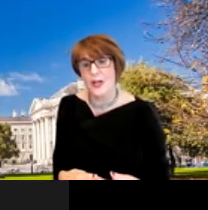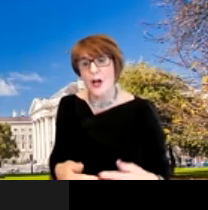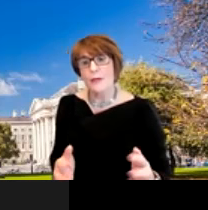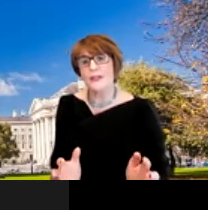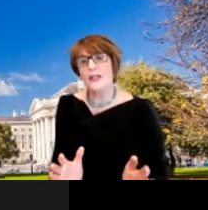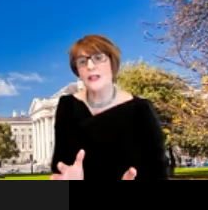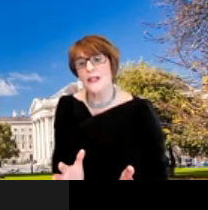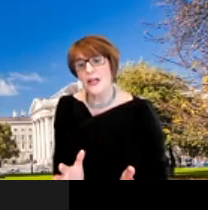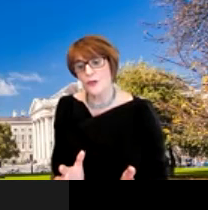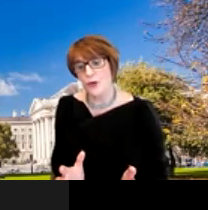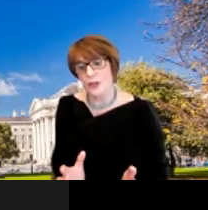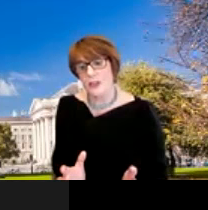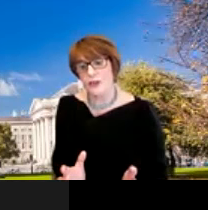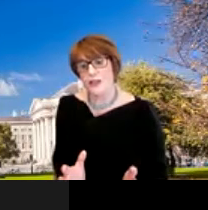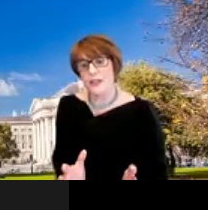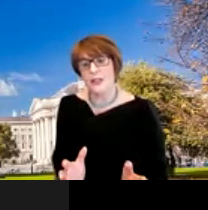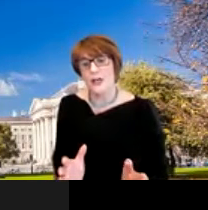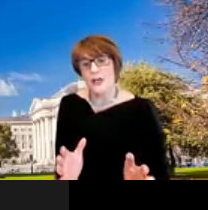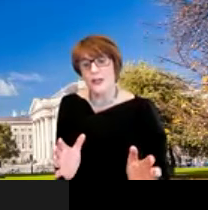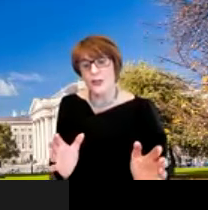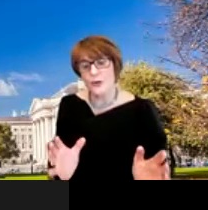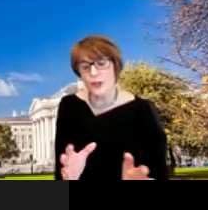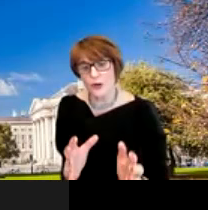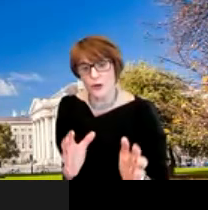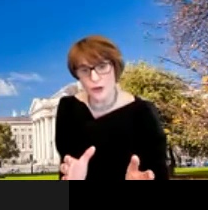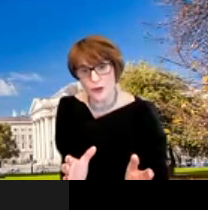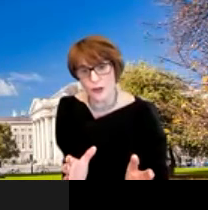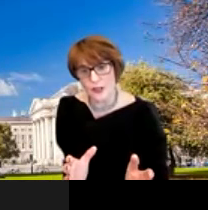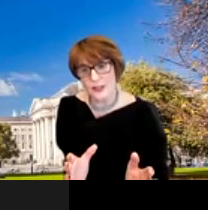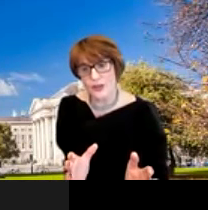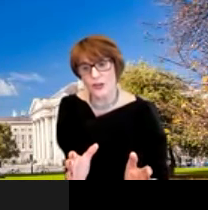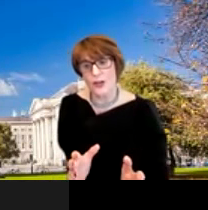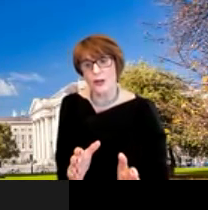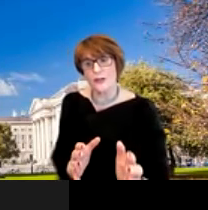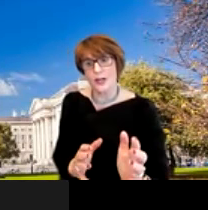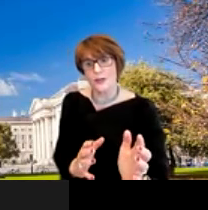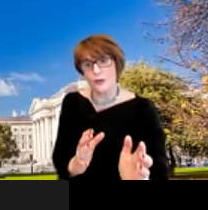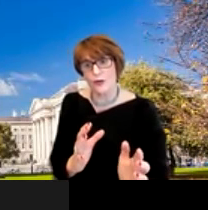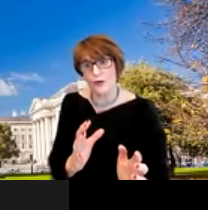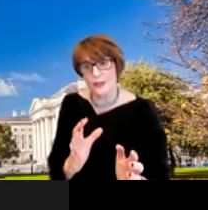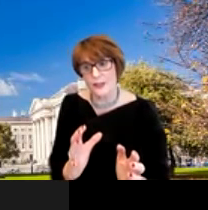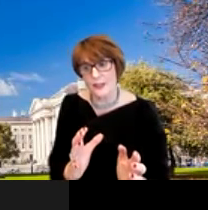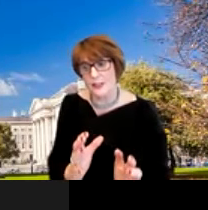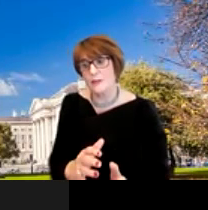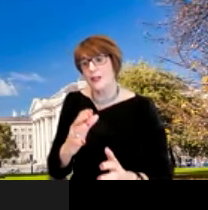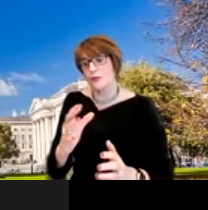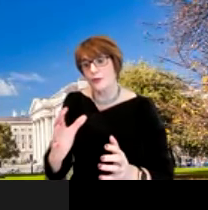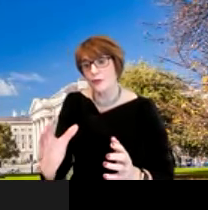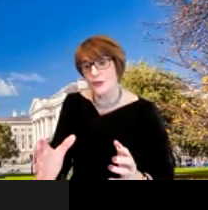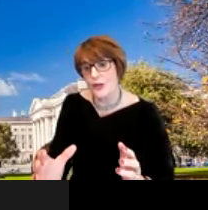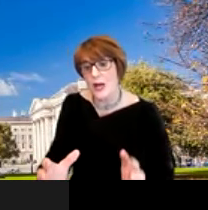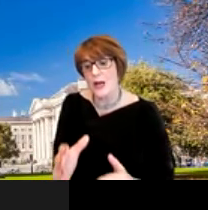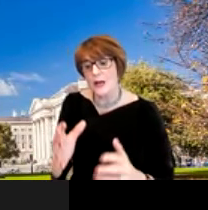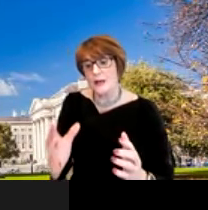services. But I think the networking that we've seen, the networking across organisations in Ireland, the network across academia, the network